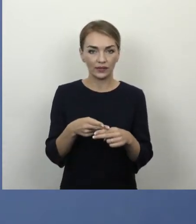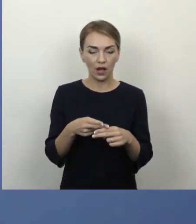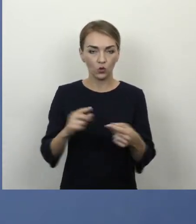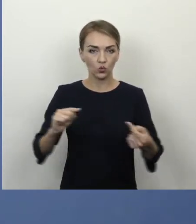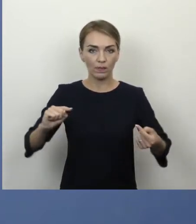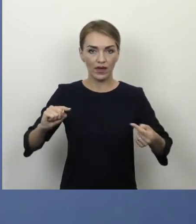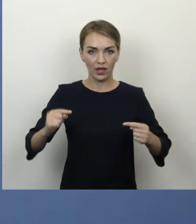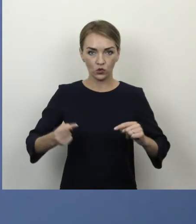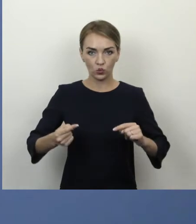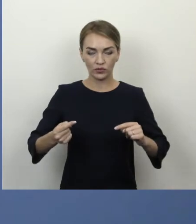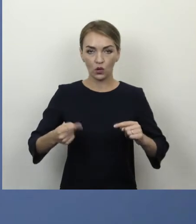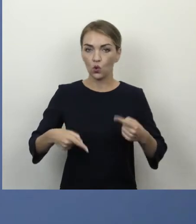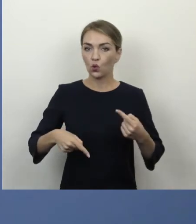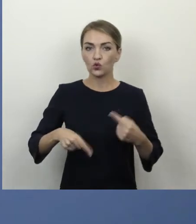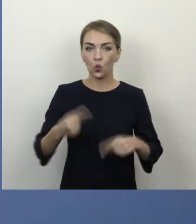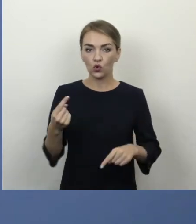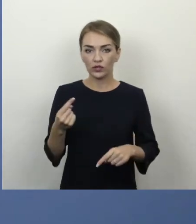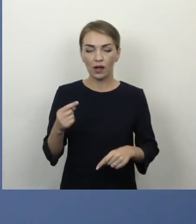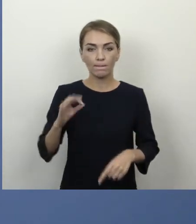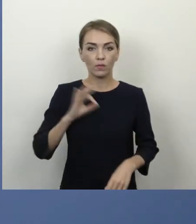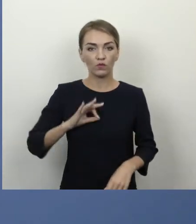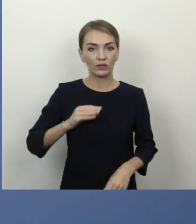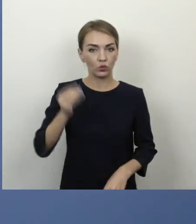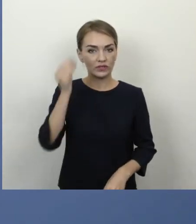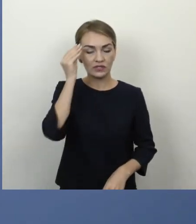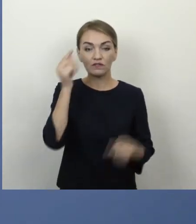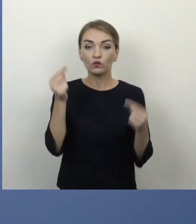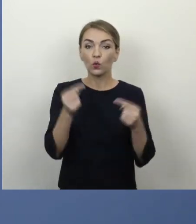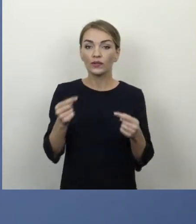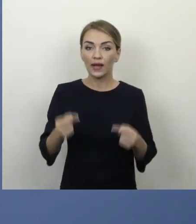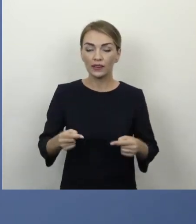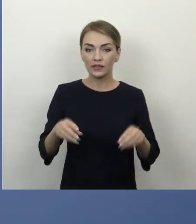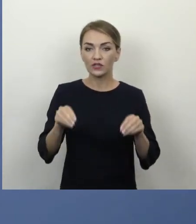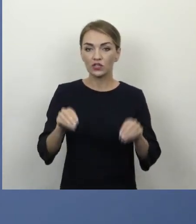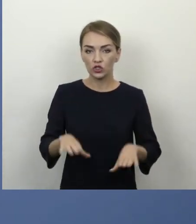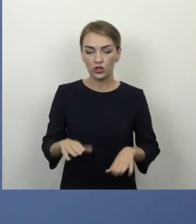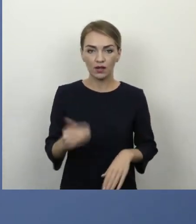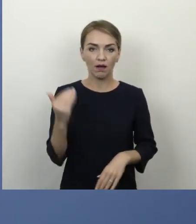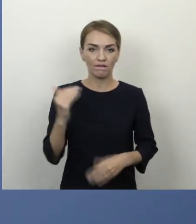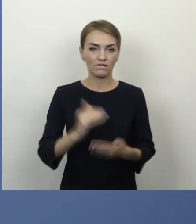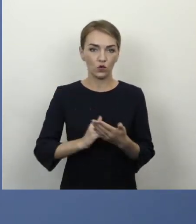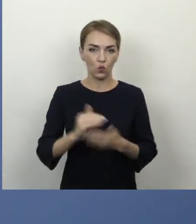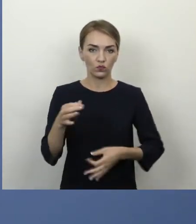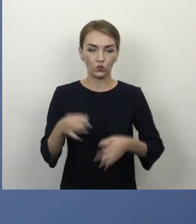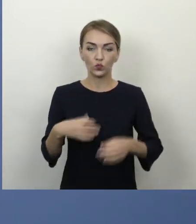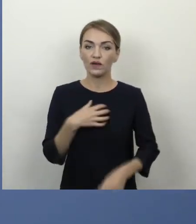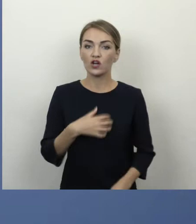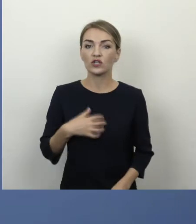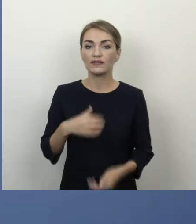consistent case law requires removal of discrepancies.